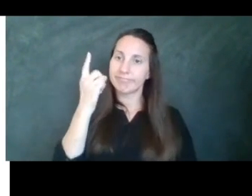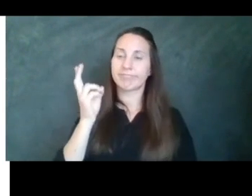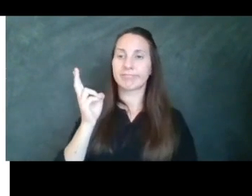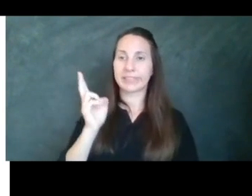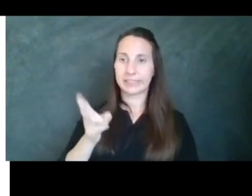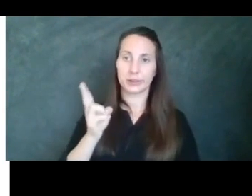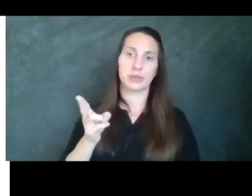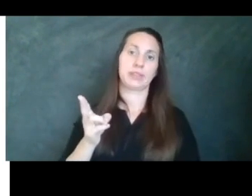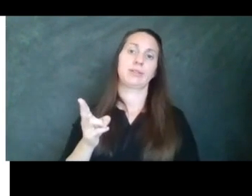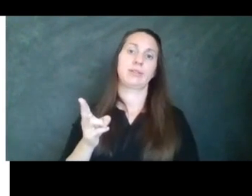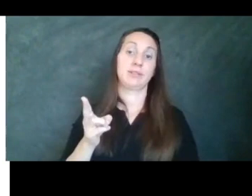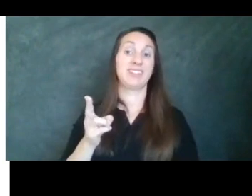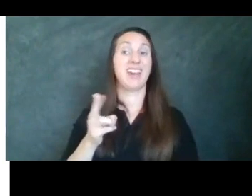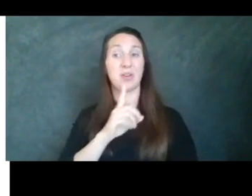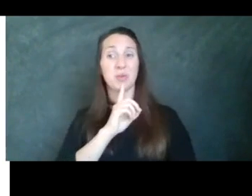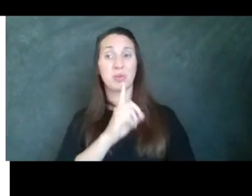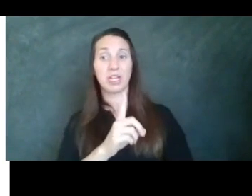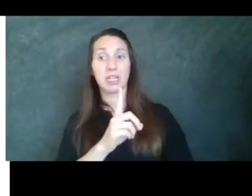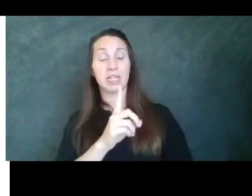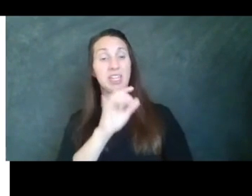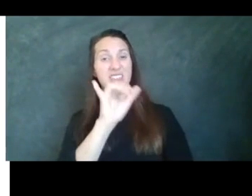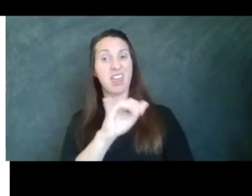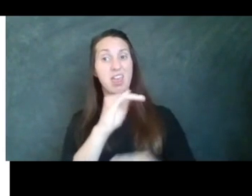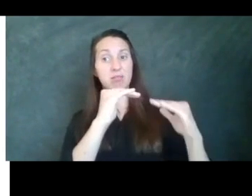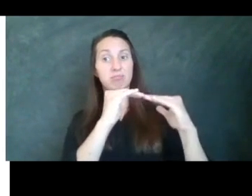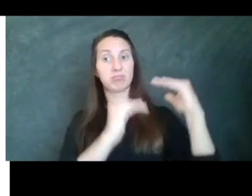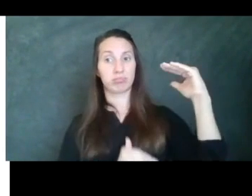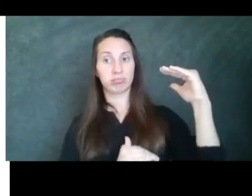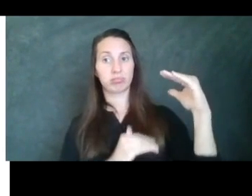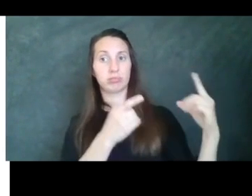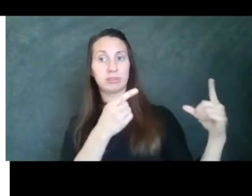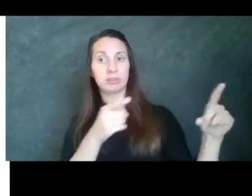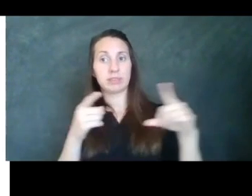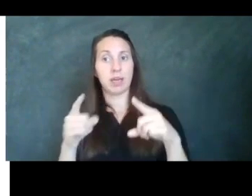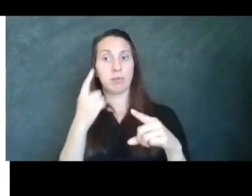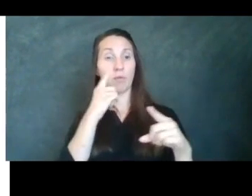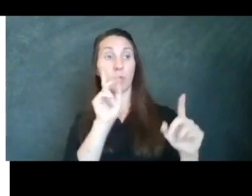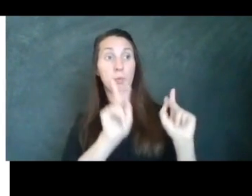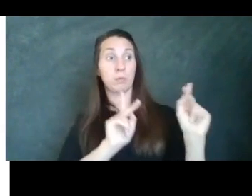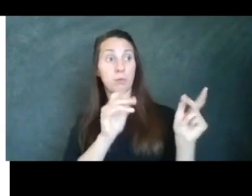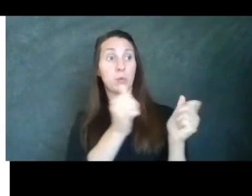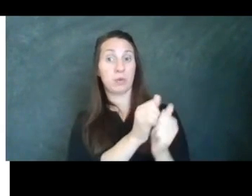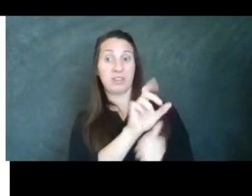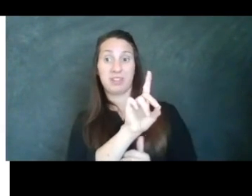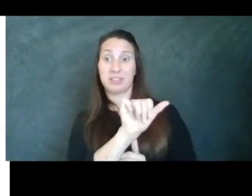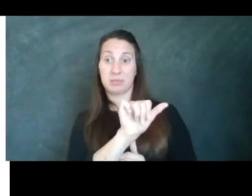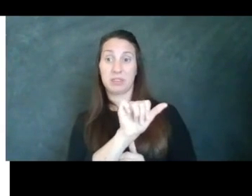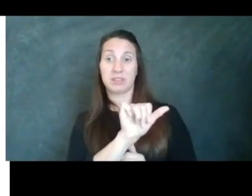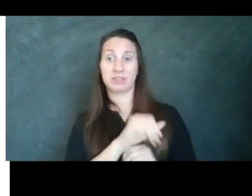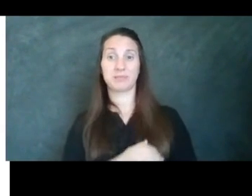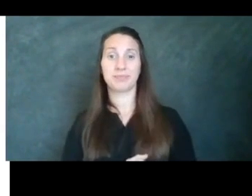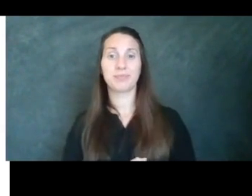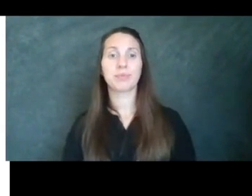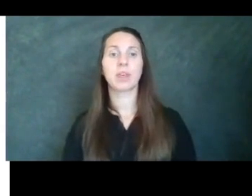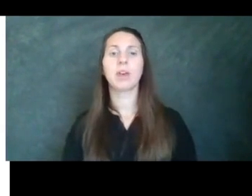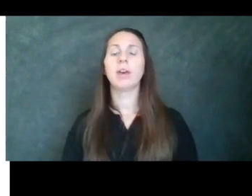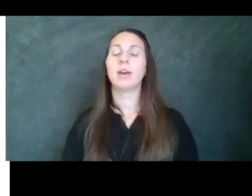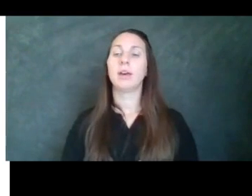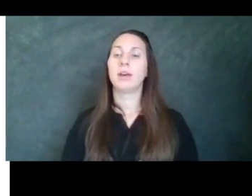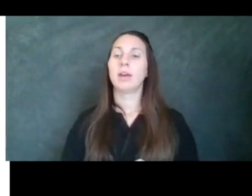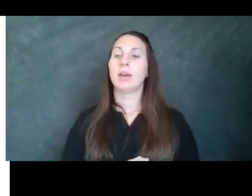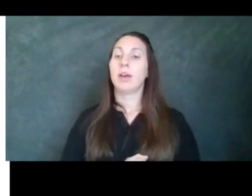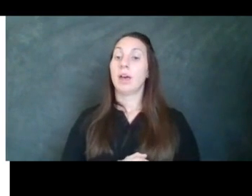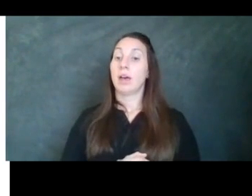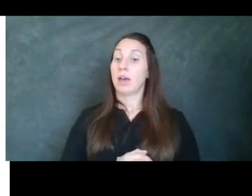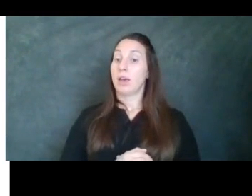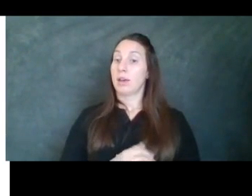of injustice experienced by people with disabilities. Now I'm going to start by going